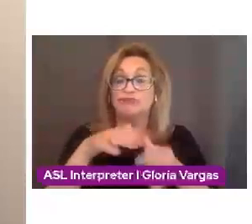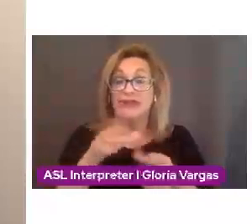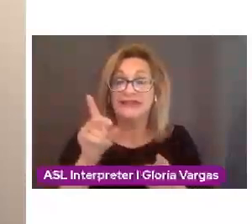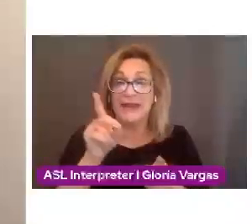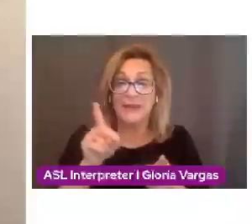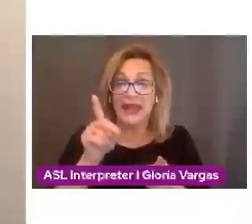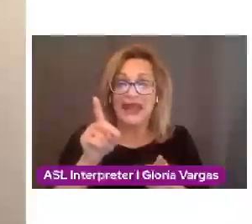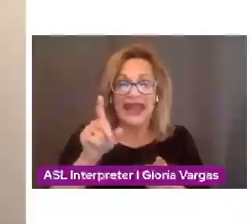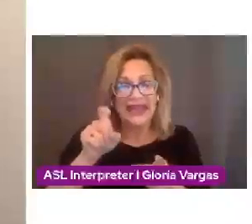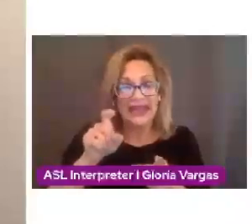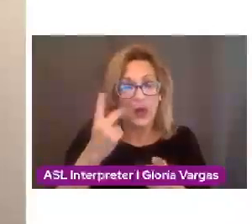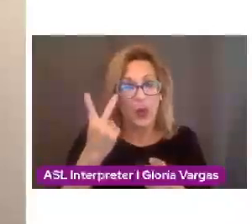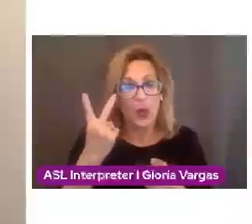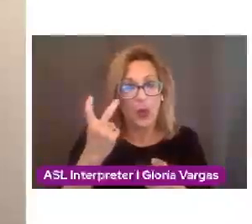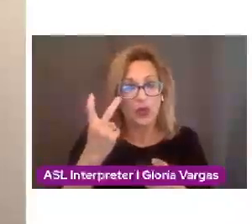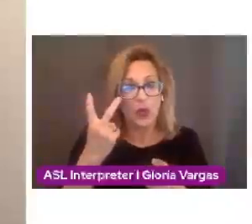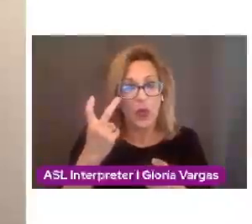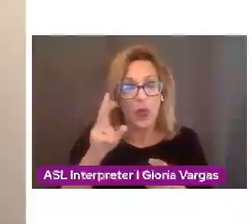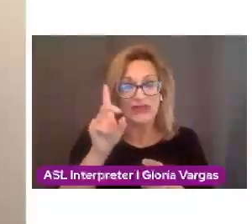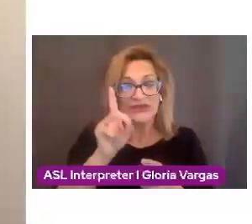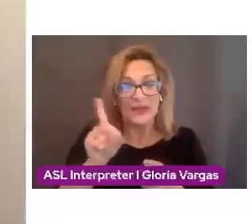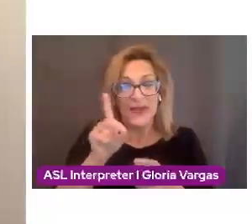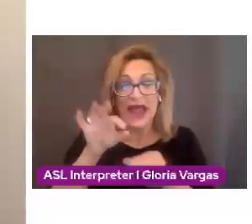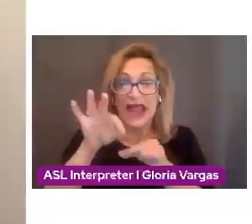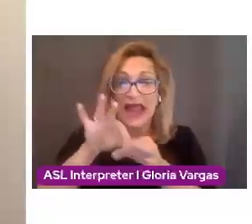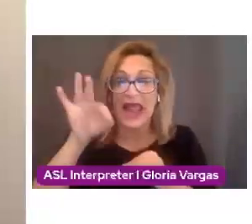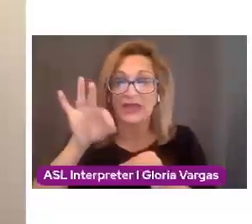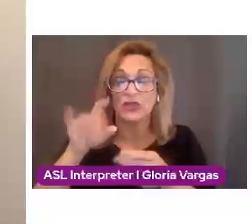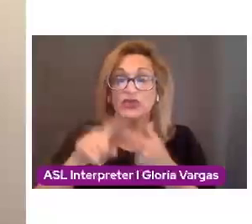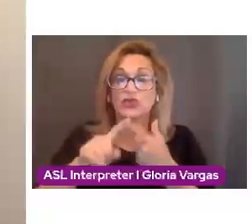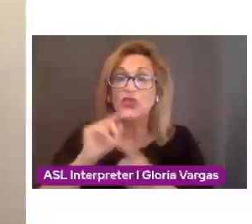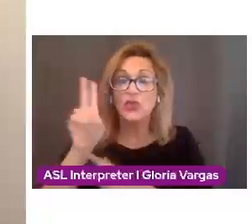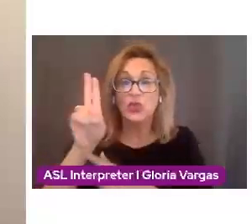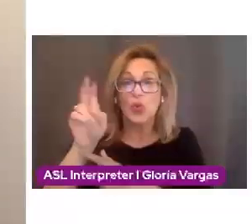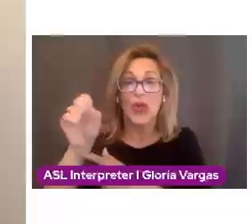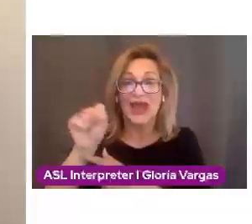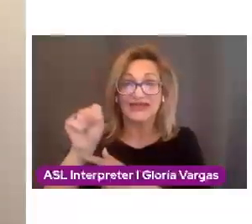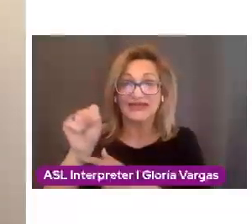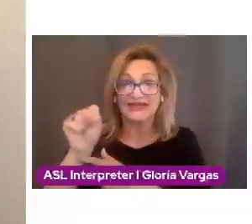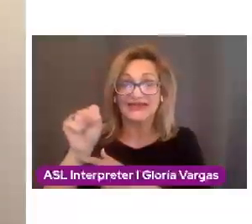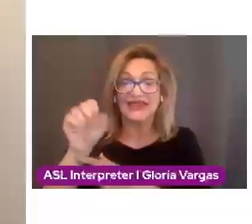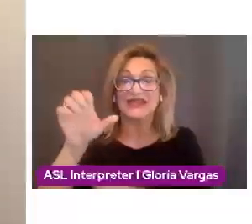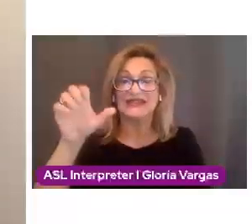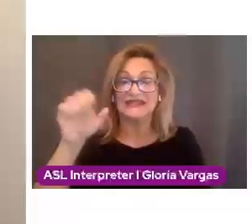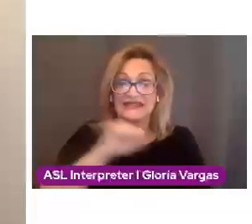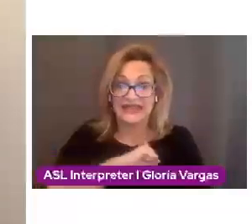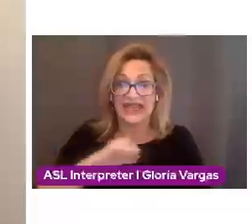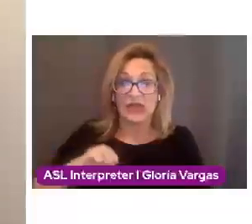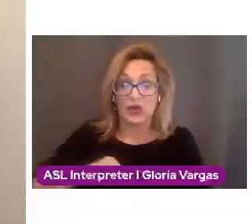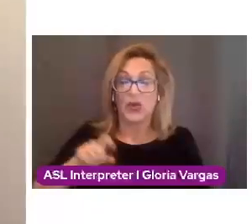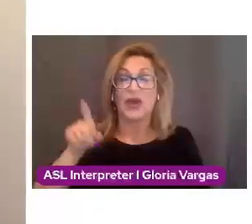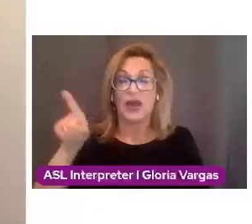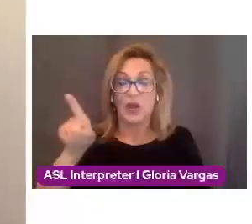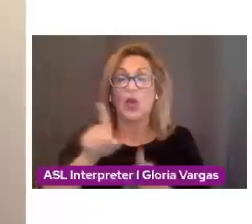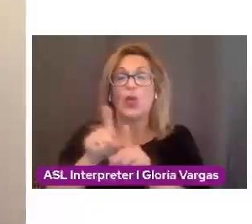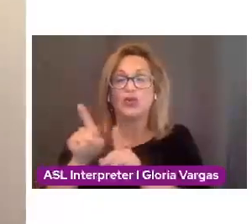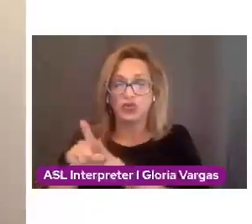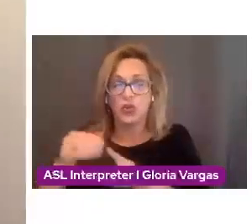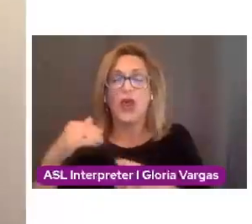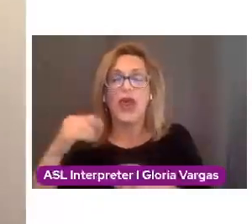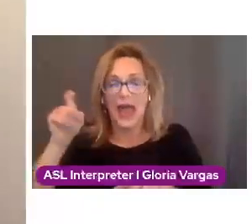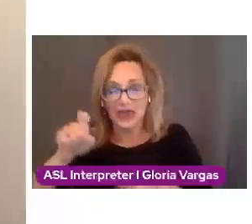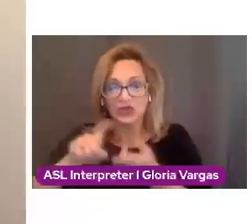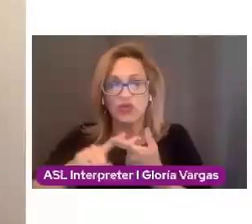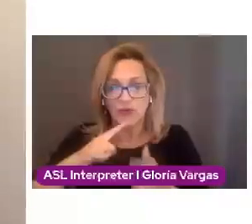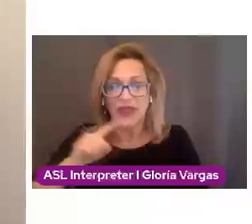there needs to be two more Democrats elected to the United States Senate, and there has to be filibuster reform in order to